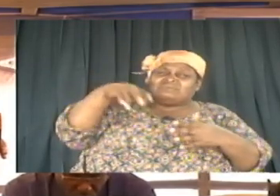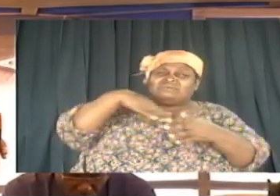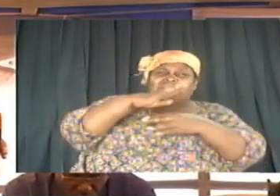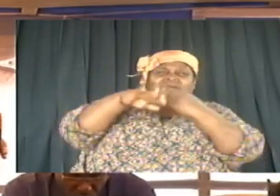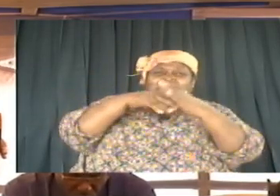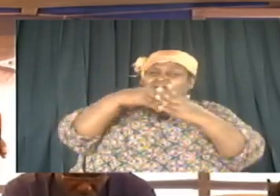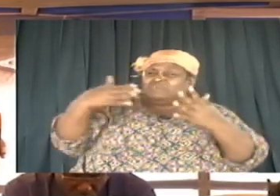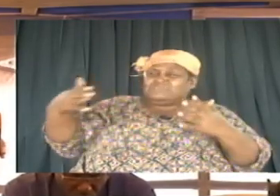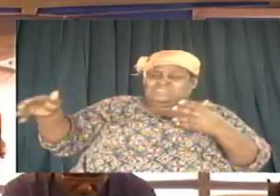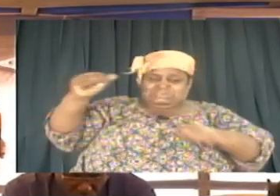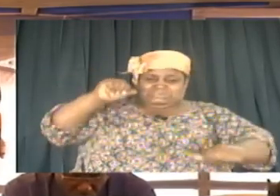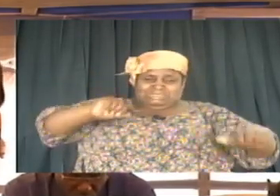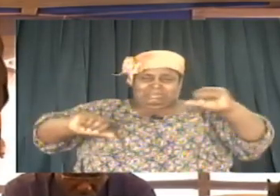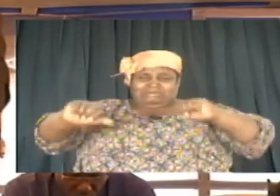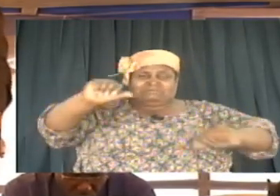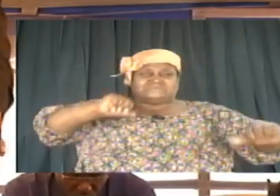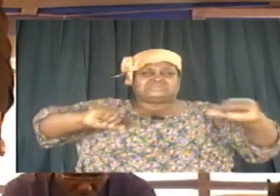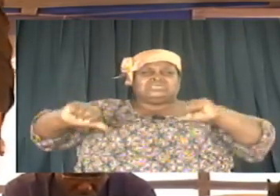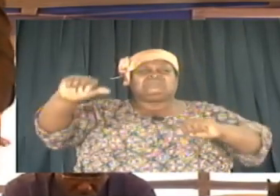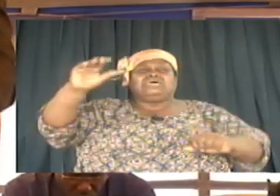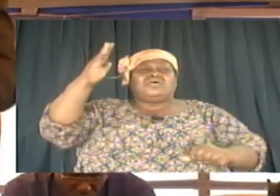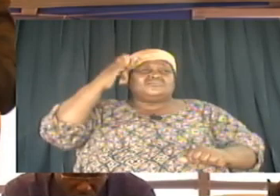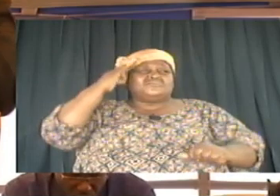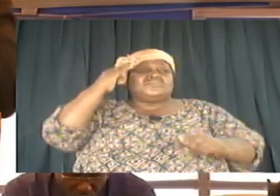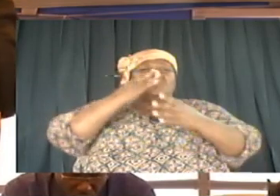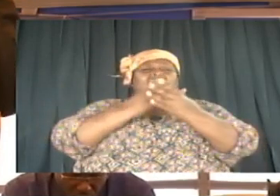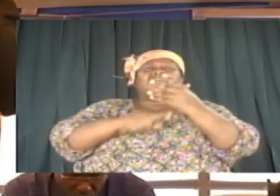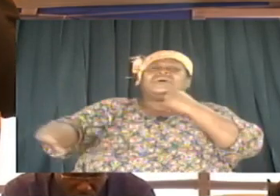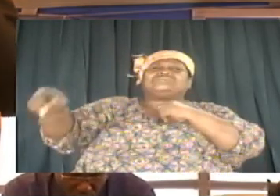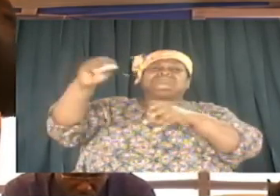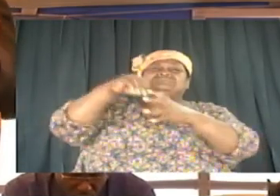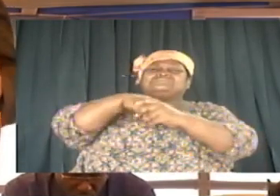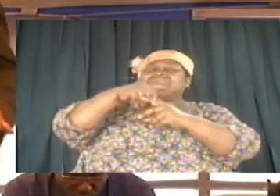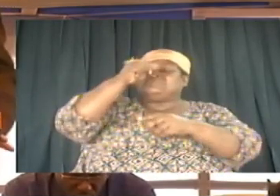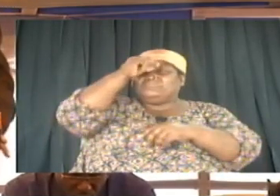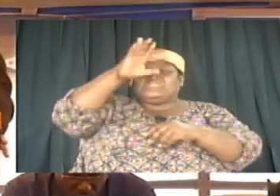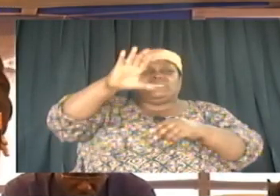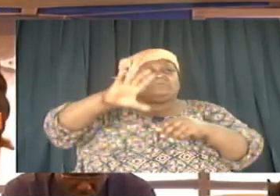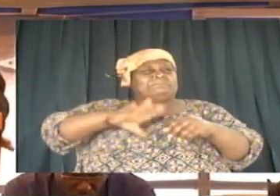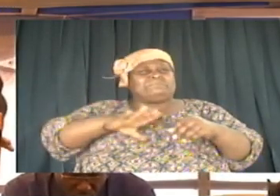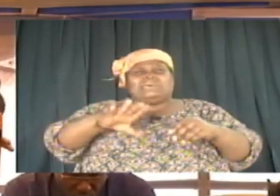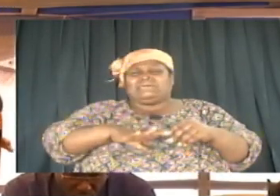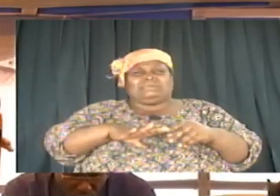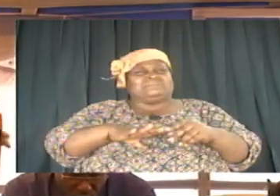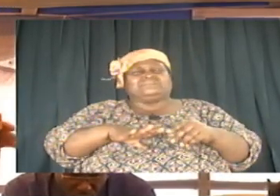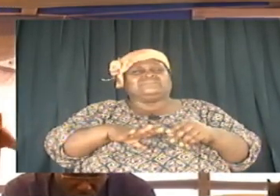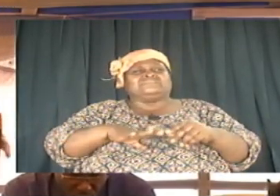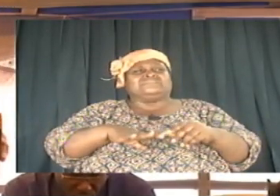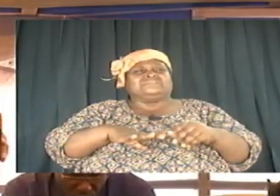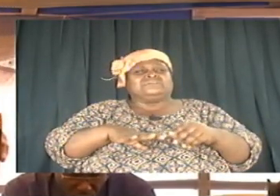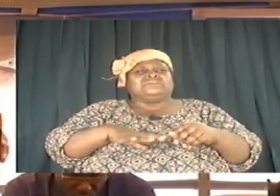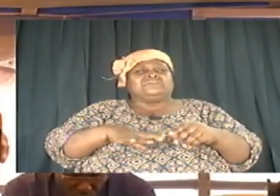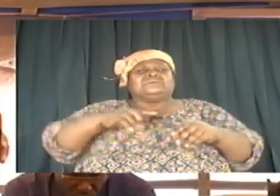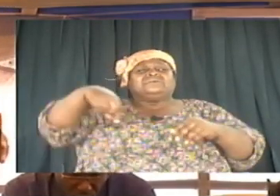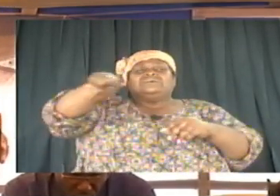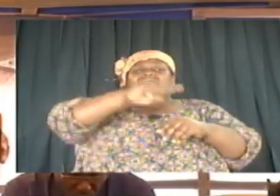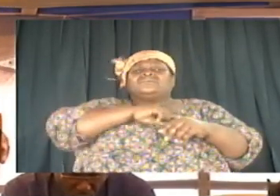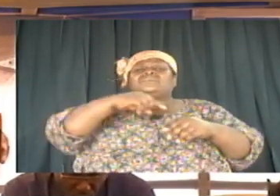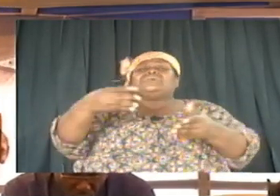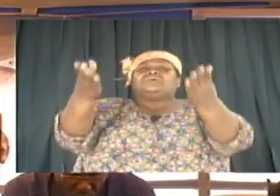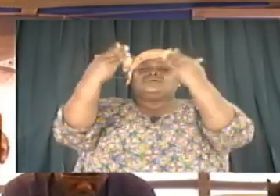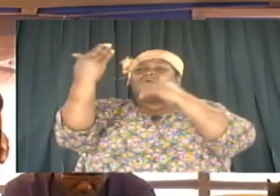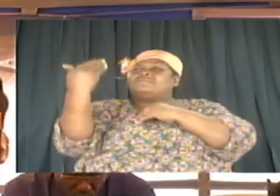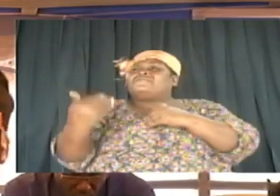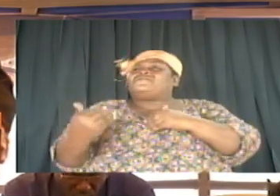and knows what is in man and need not that any tell you what is in man. We come before you